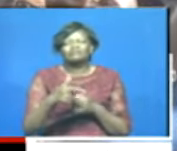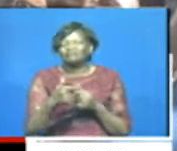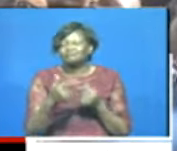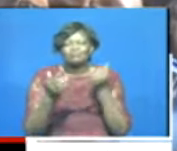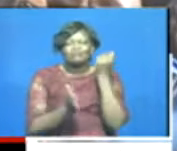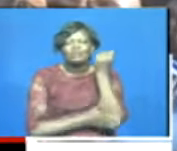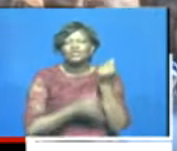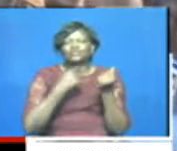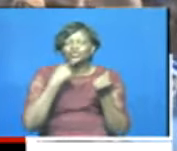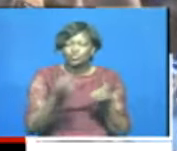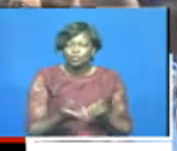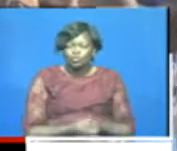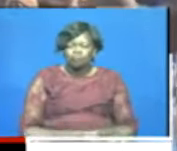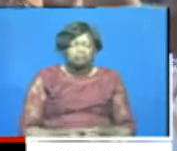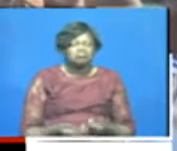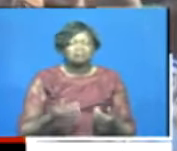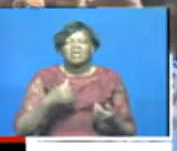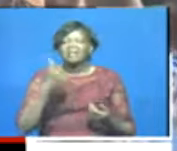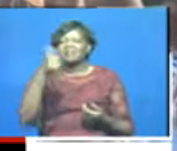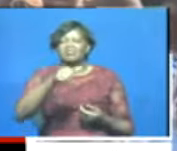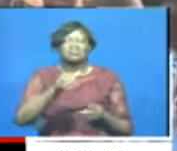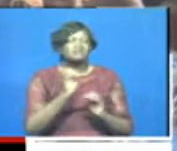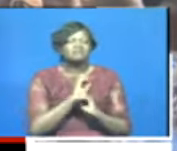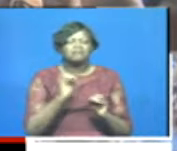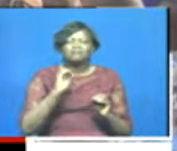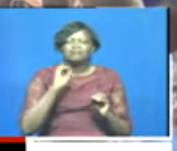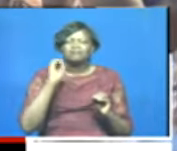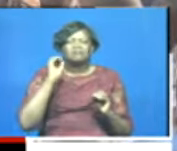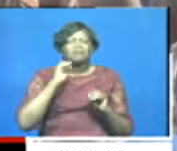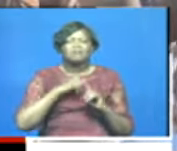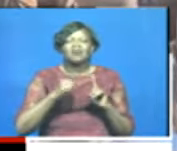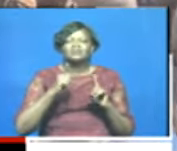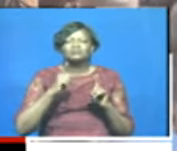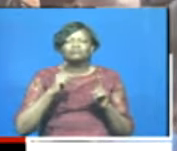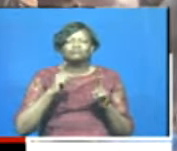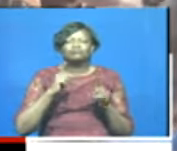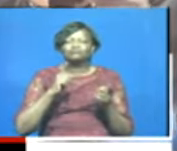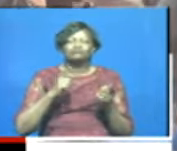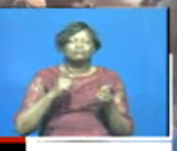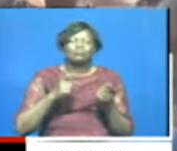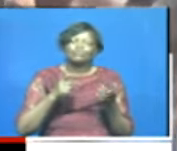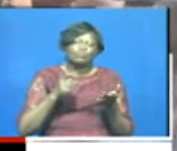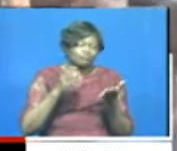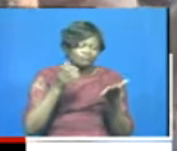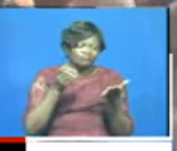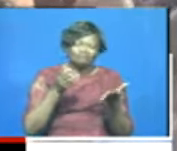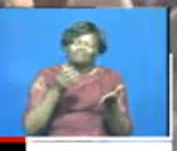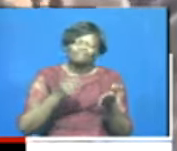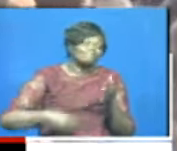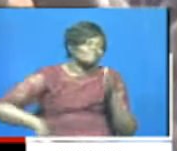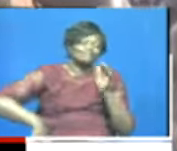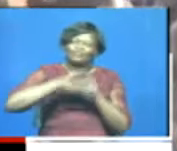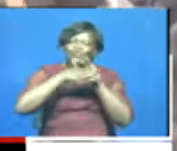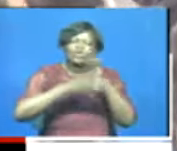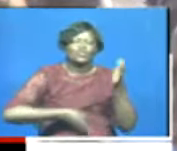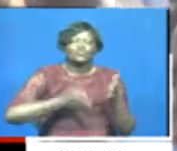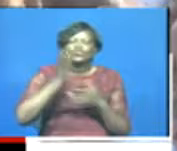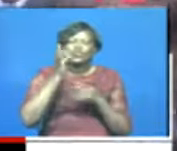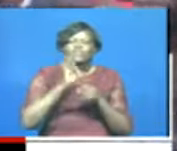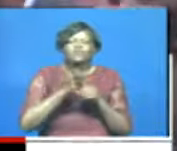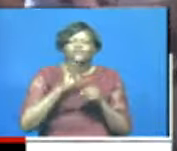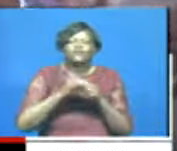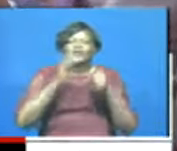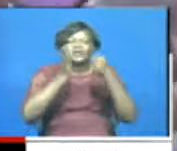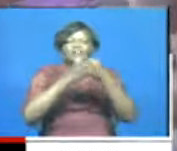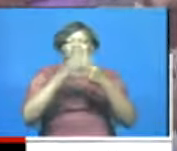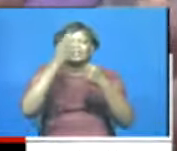hivyo hatuna lengine bali kuwangoa kupitia kwa kura tarehe 9 mwezi wa 8 mwaka